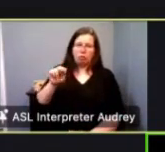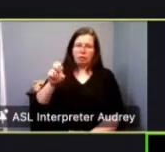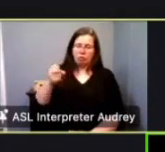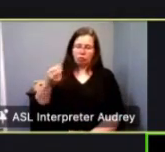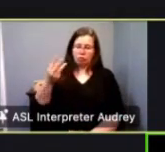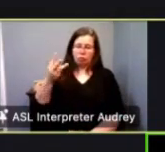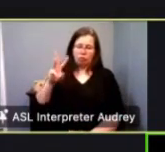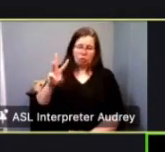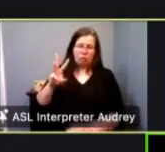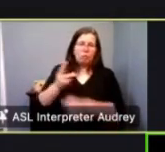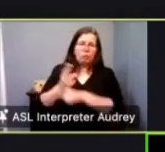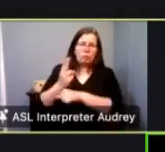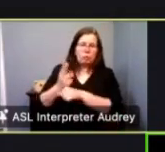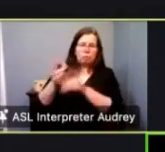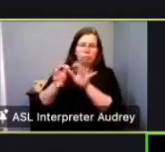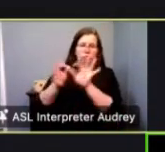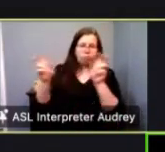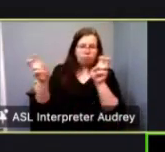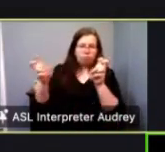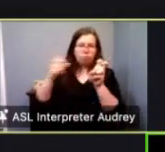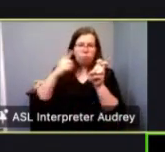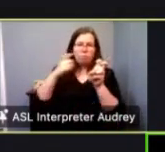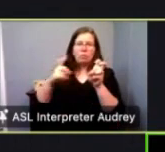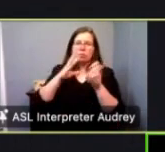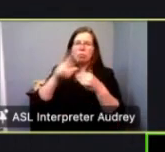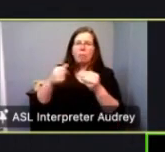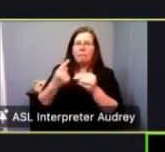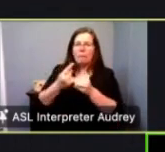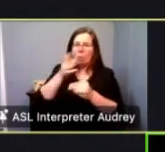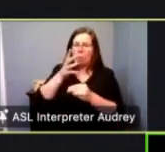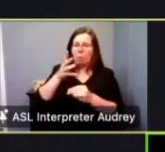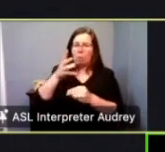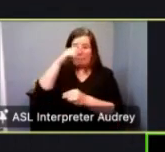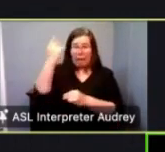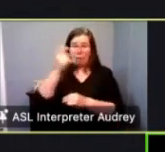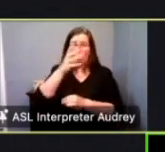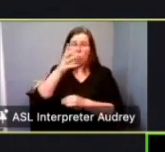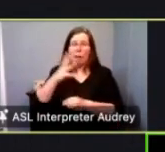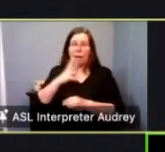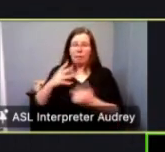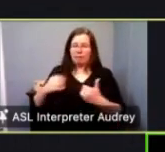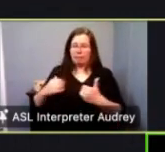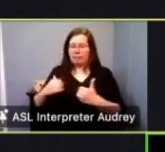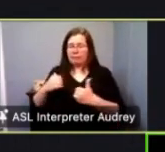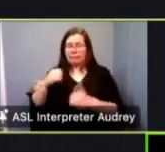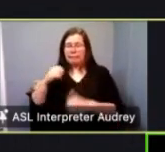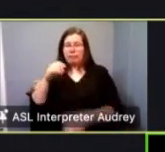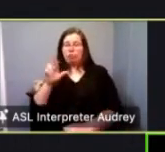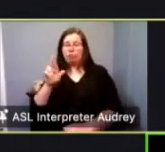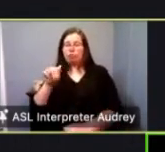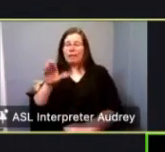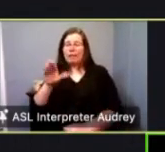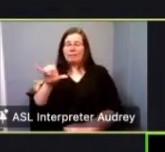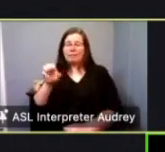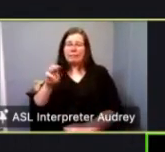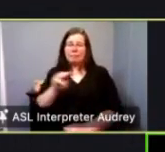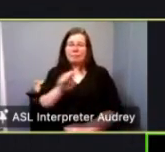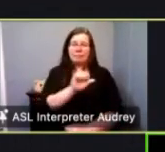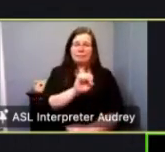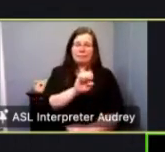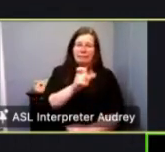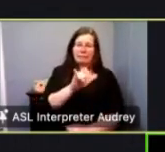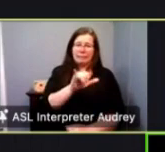women existed at the intersections of racism and sexism. It takes into account people's overlapping identities